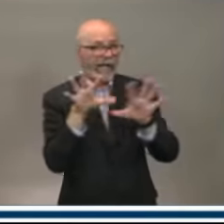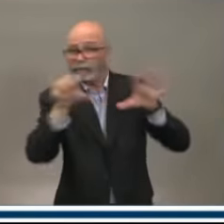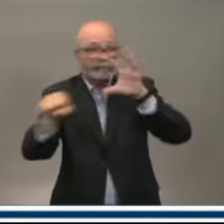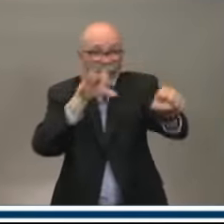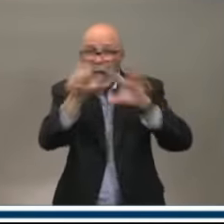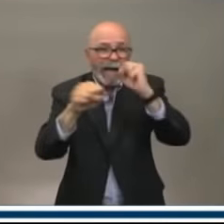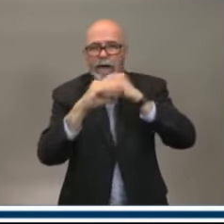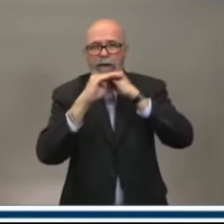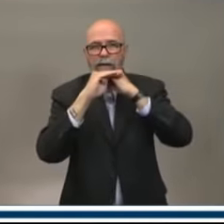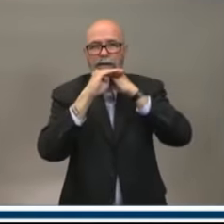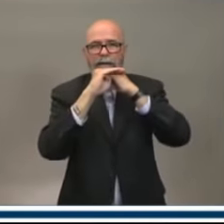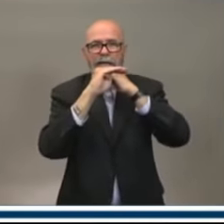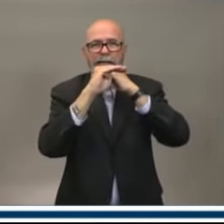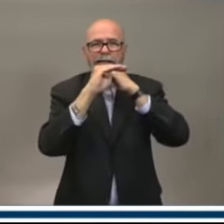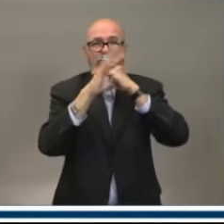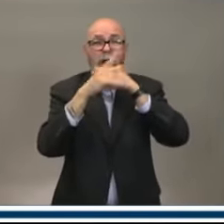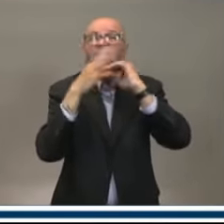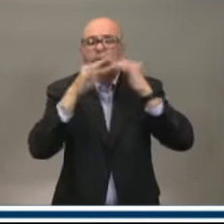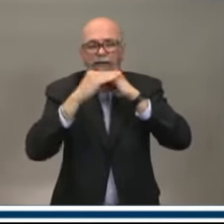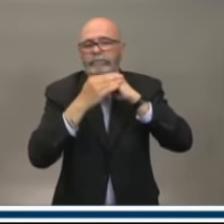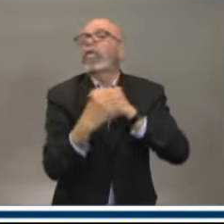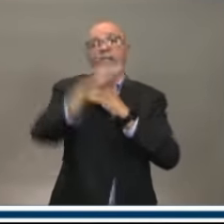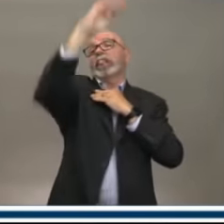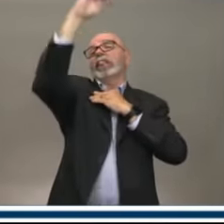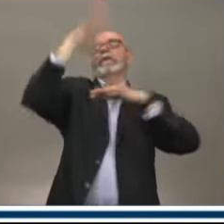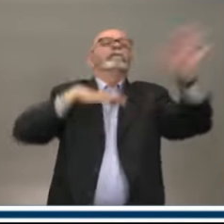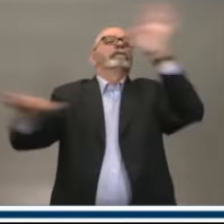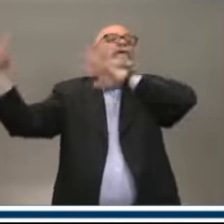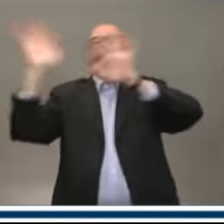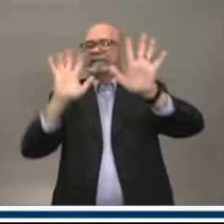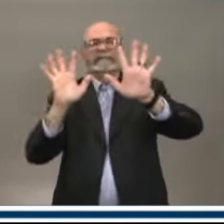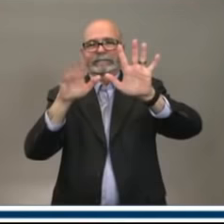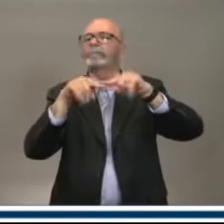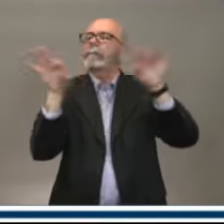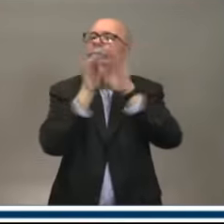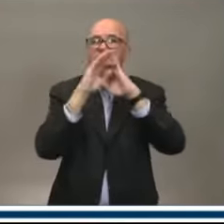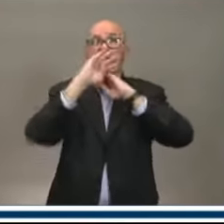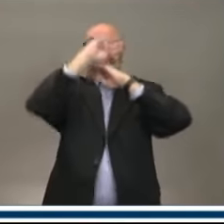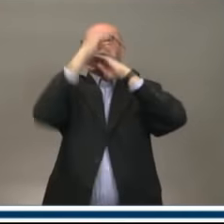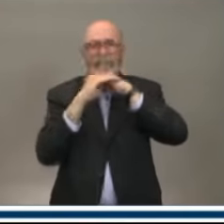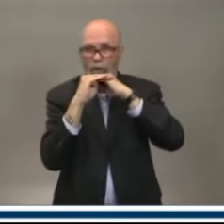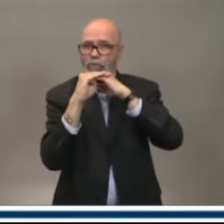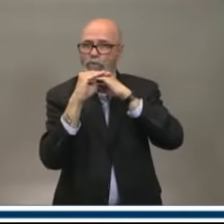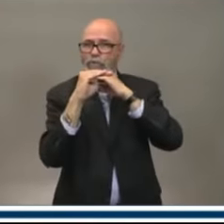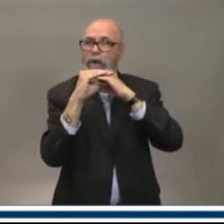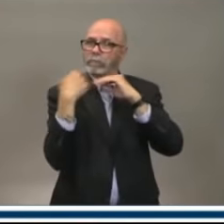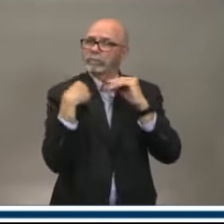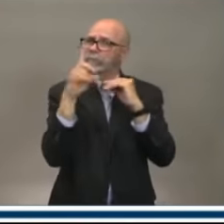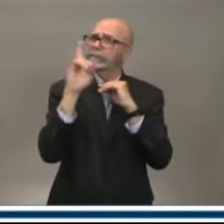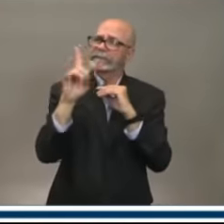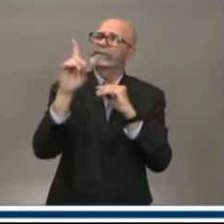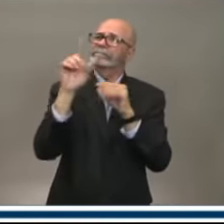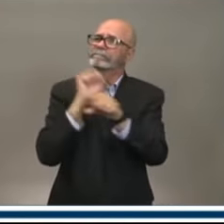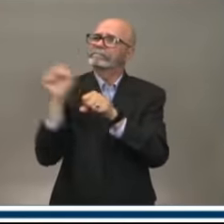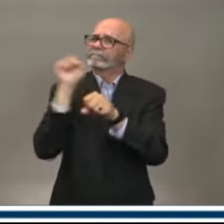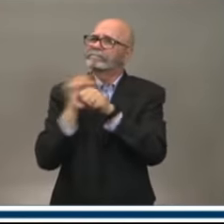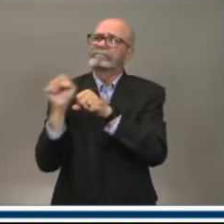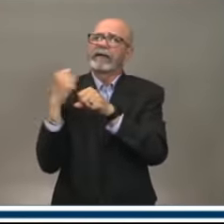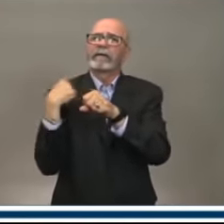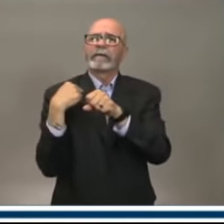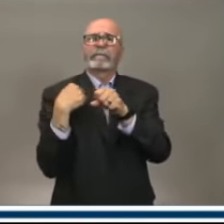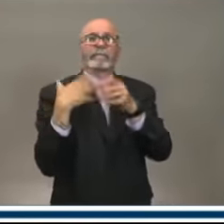of overwhelming our healthcare system. We also need to make sure that we have capacity in public health. So along